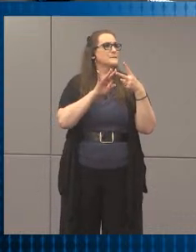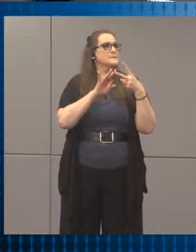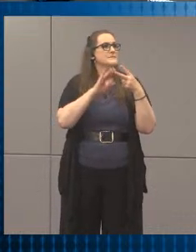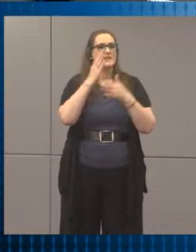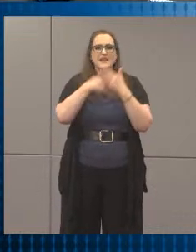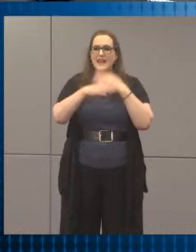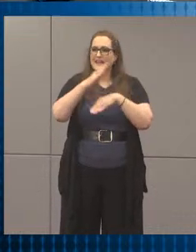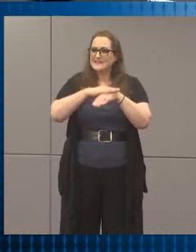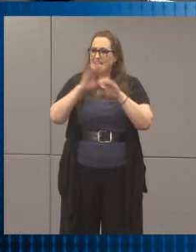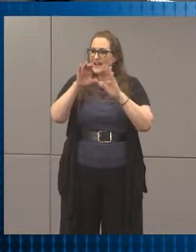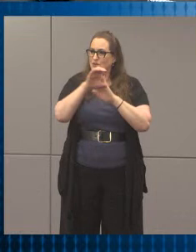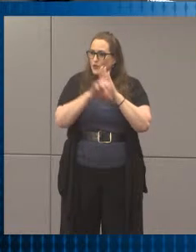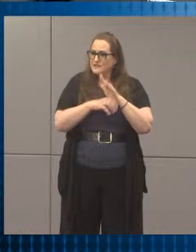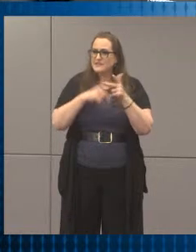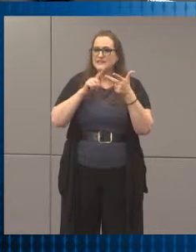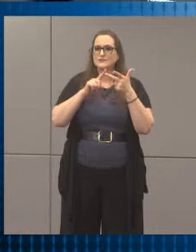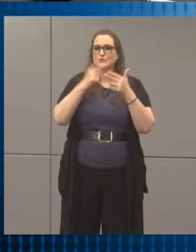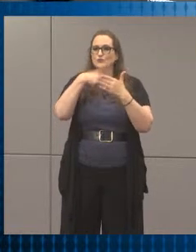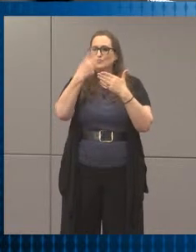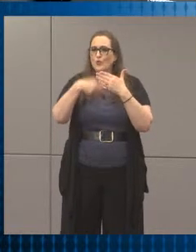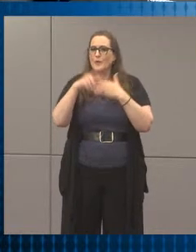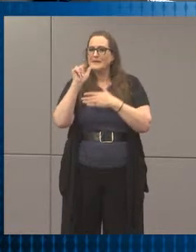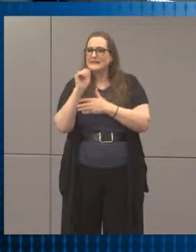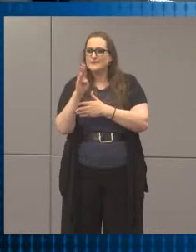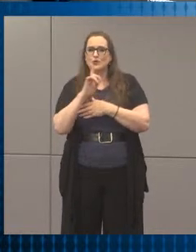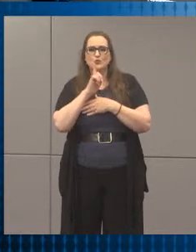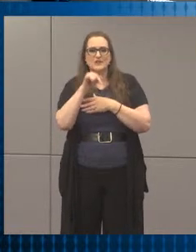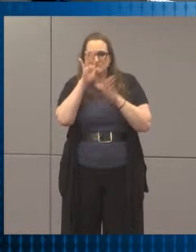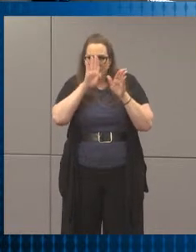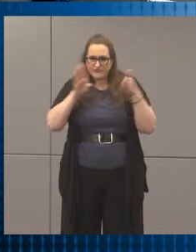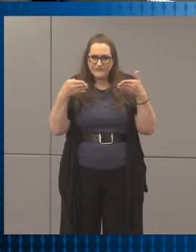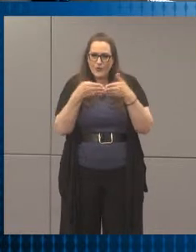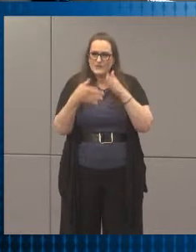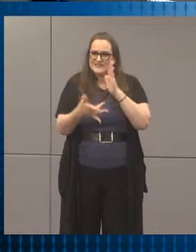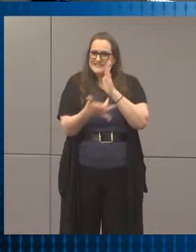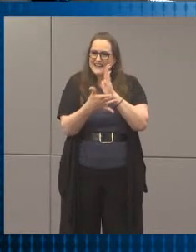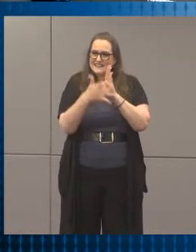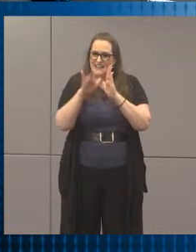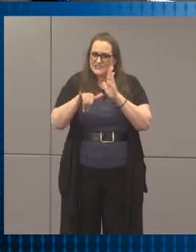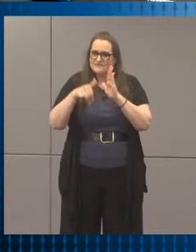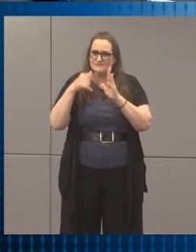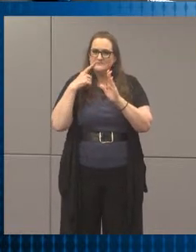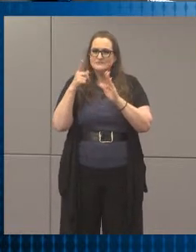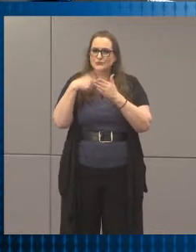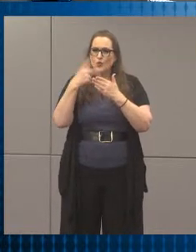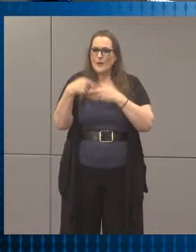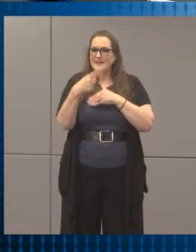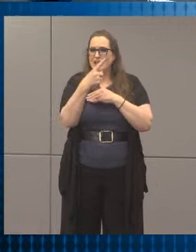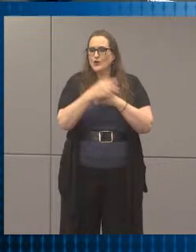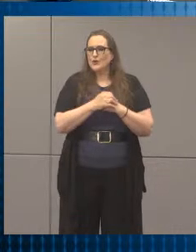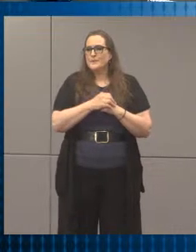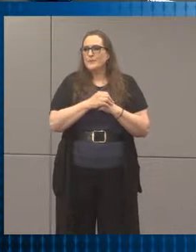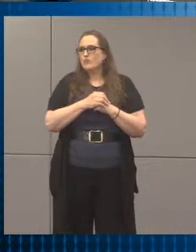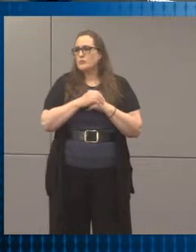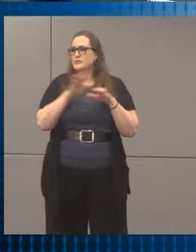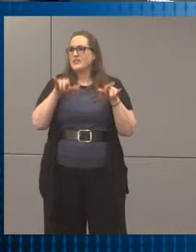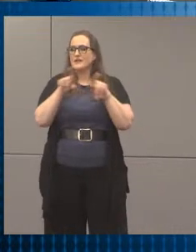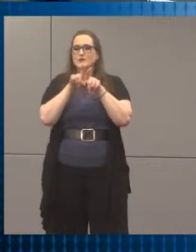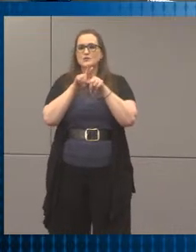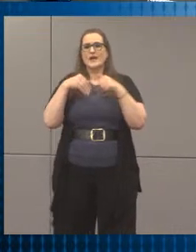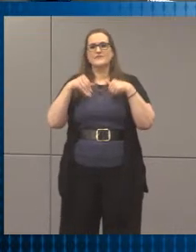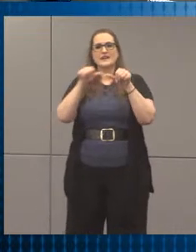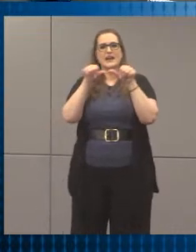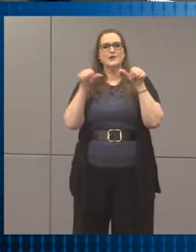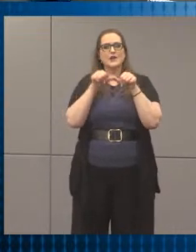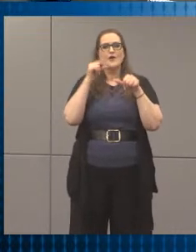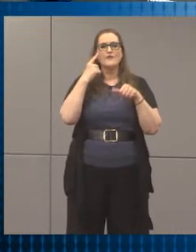hands-on courses, programming labs. So this is really focused on the technology and that program in here. It does also have an area for